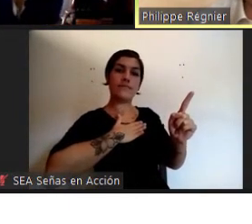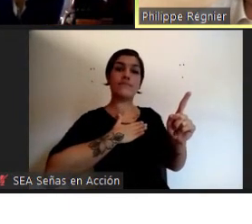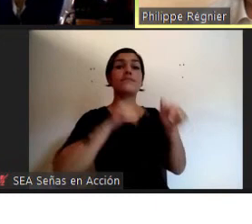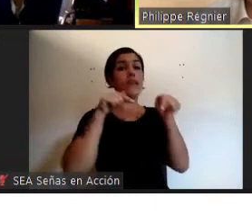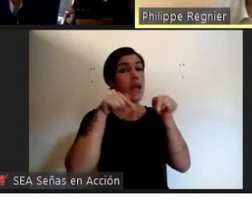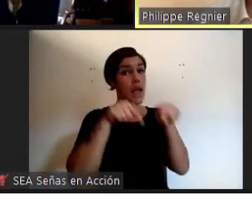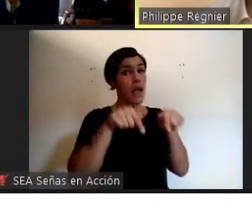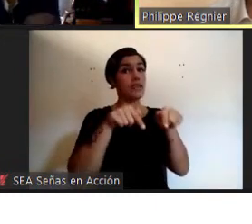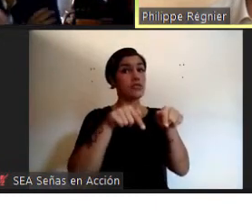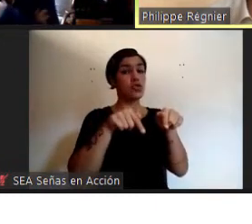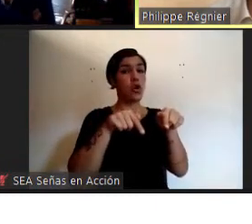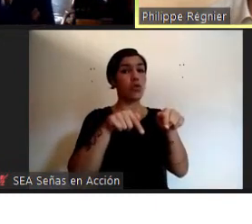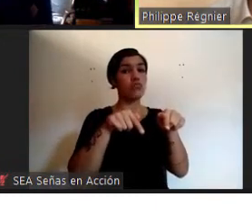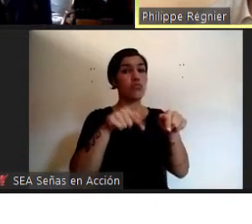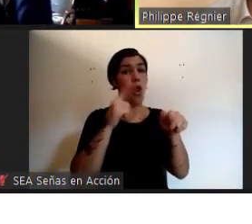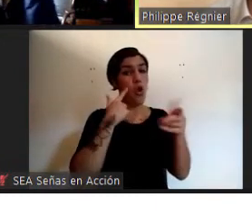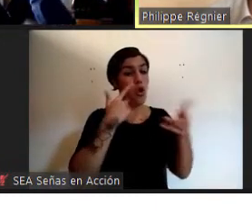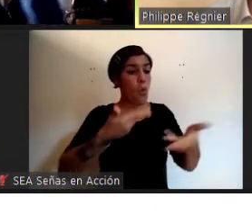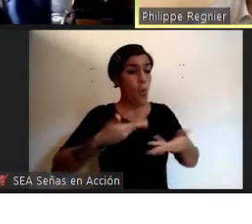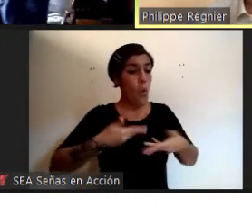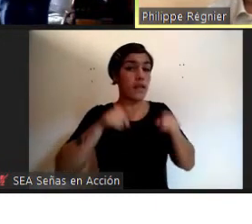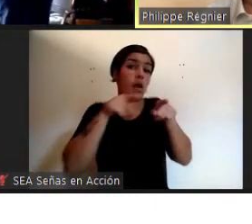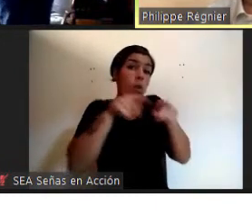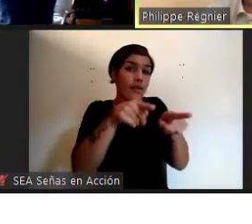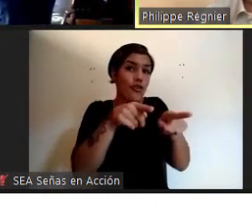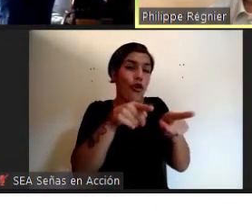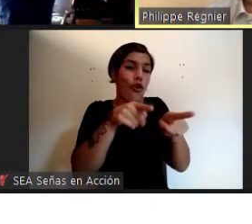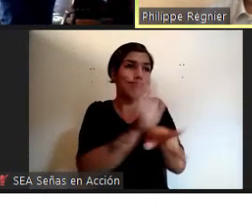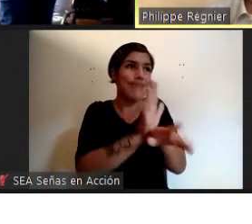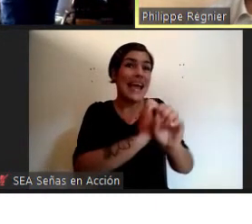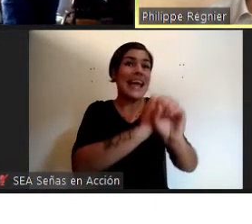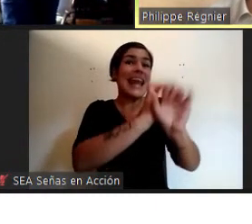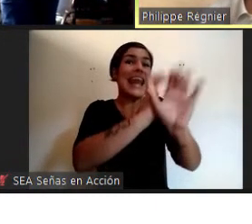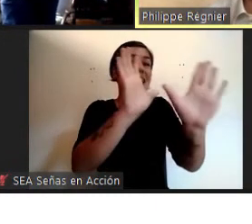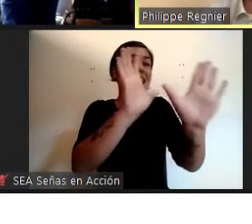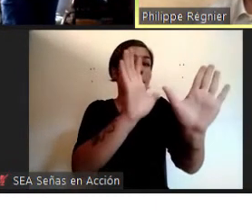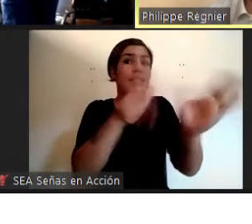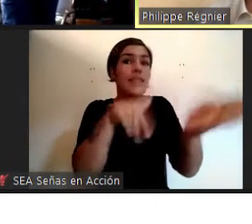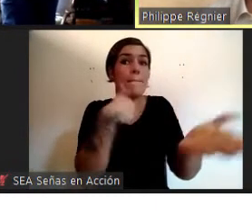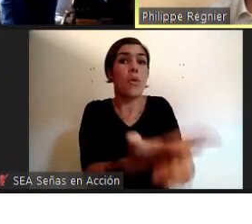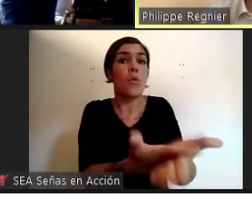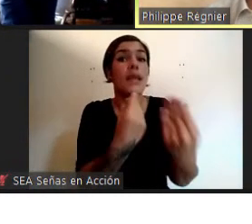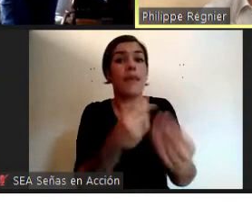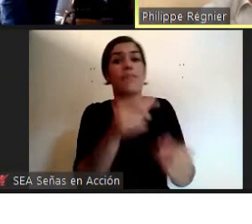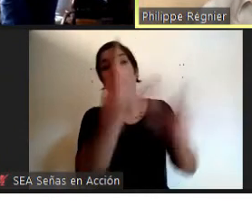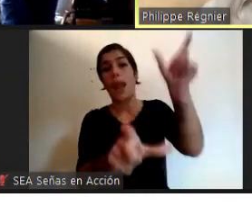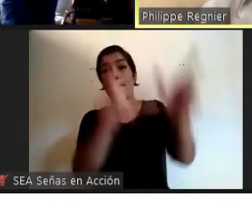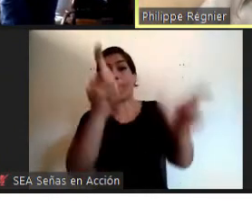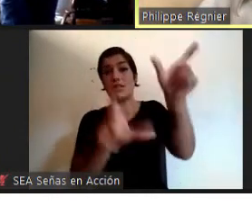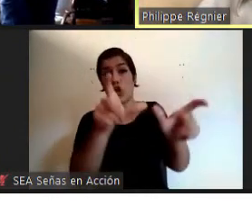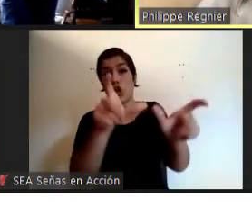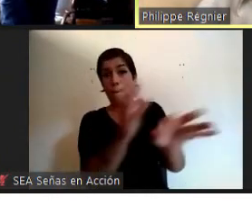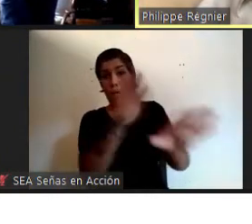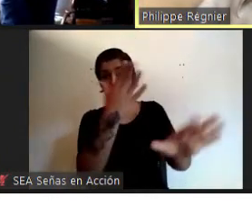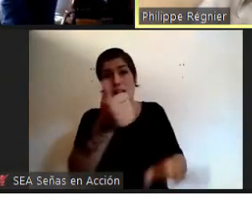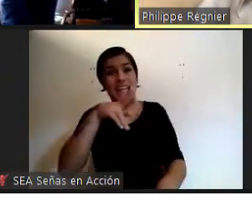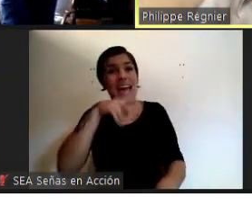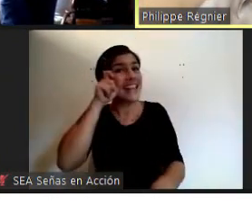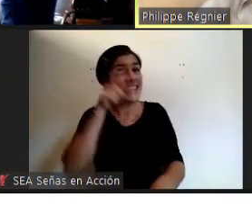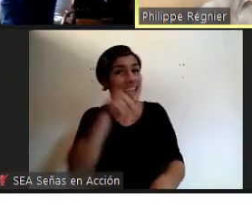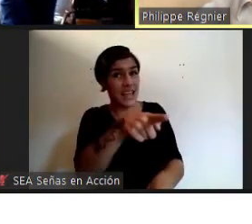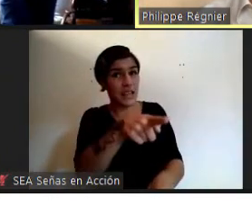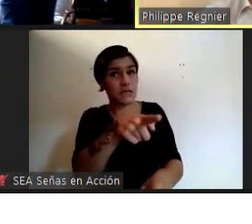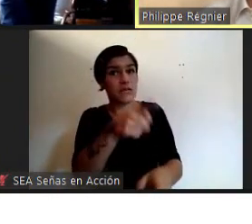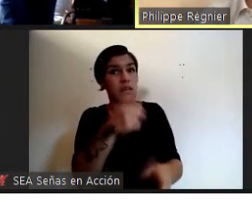meant the right to show, meaning, I mean, artists who would exhibit would receive a fee